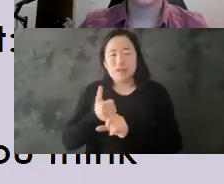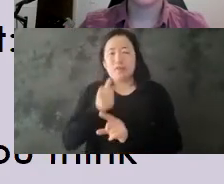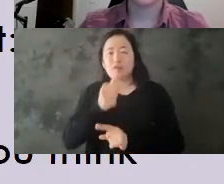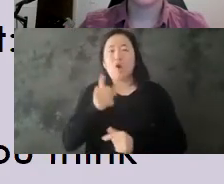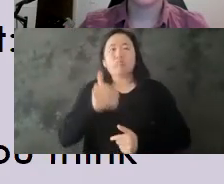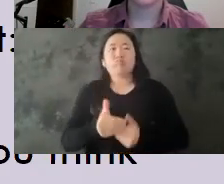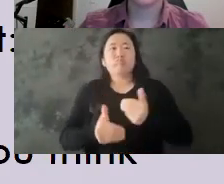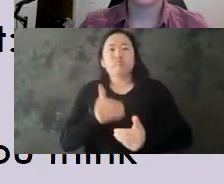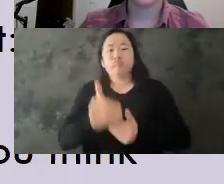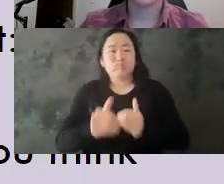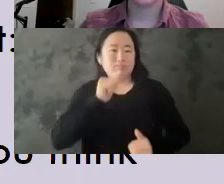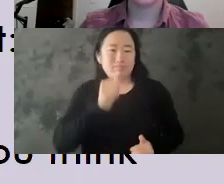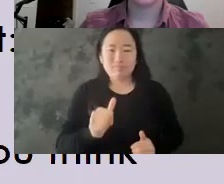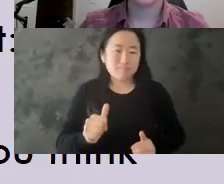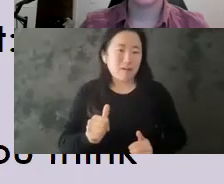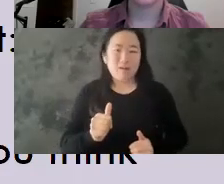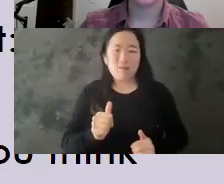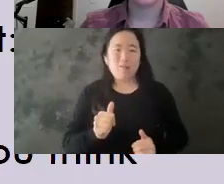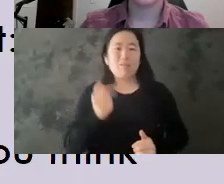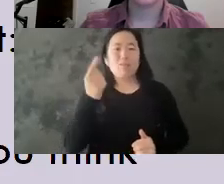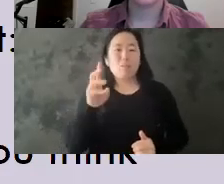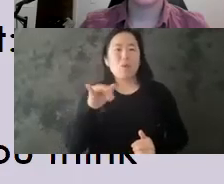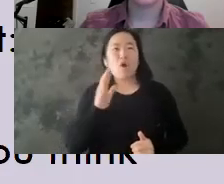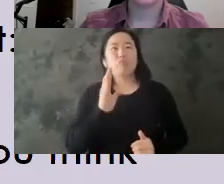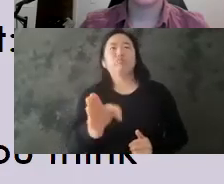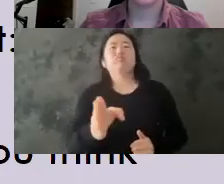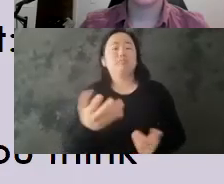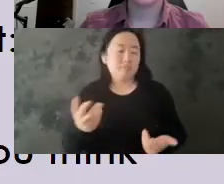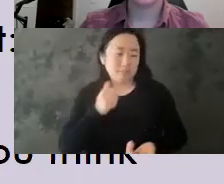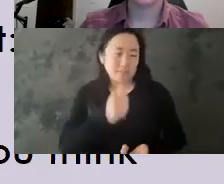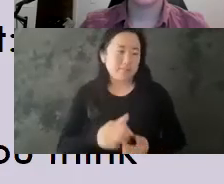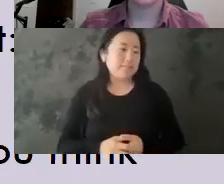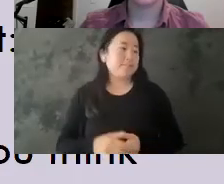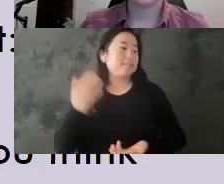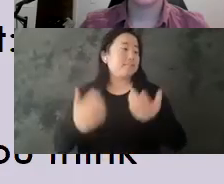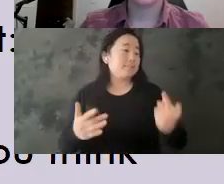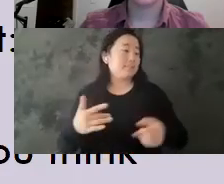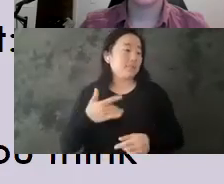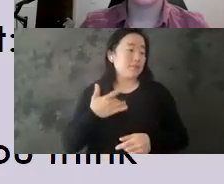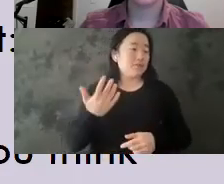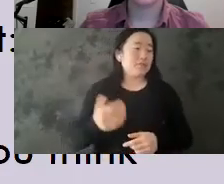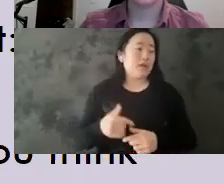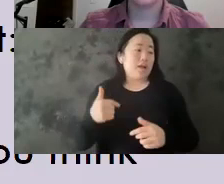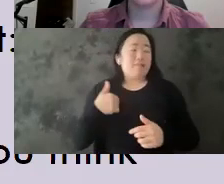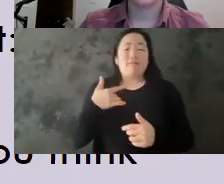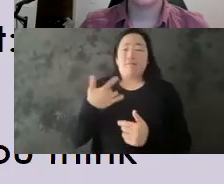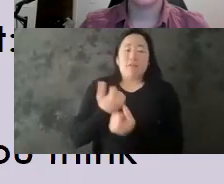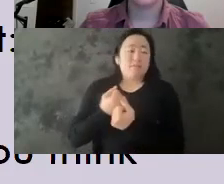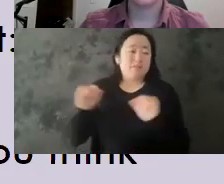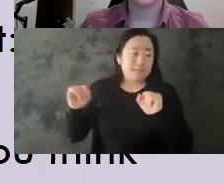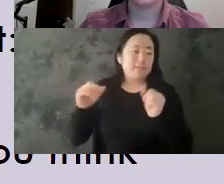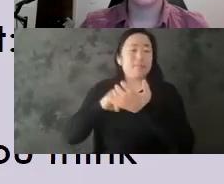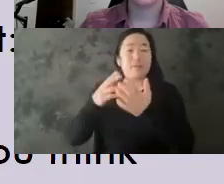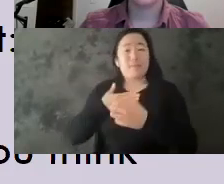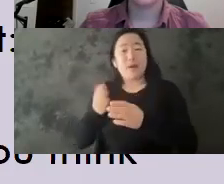I feel safety. And so I'm in a stabilizing path, or maybe I'm in a connecting path